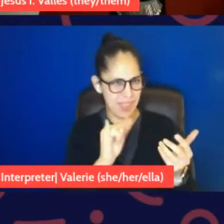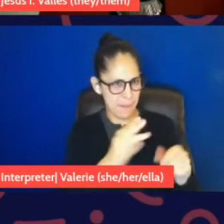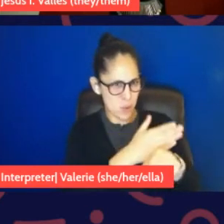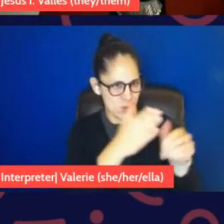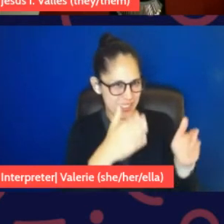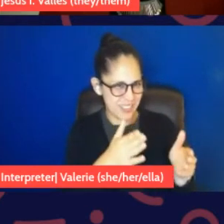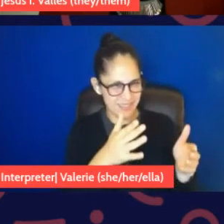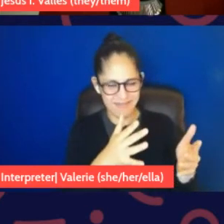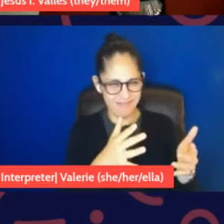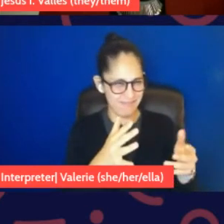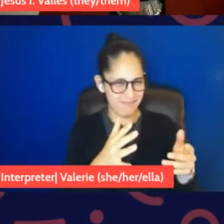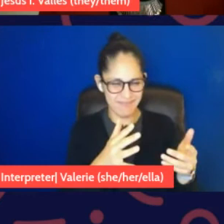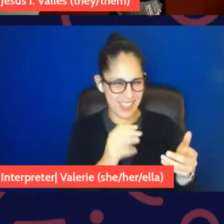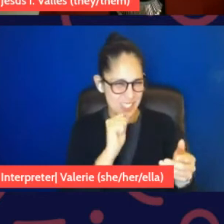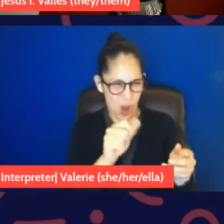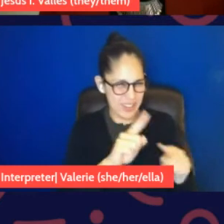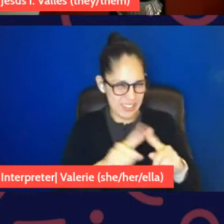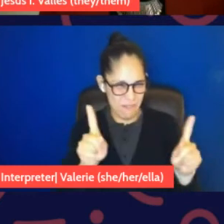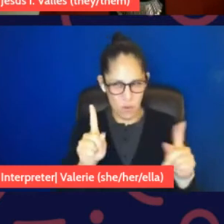I really like to use